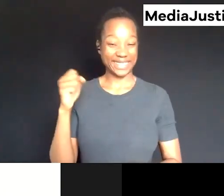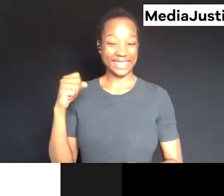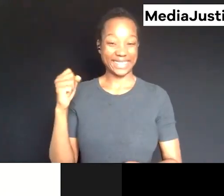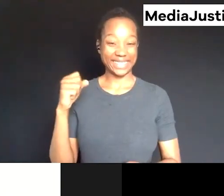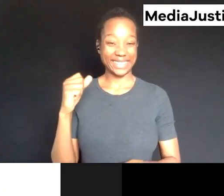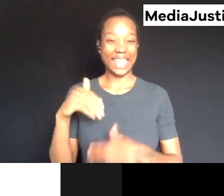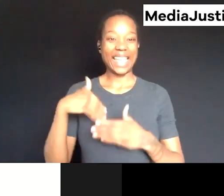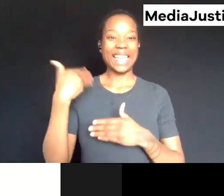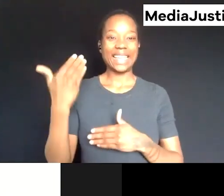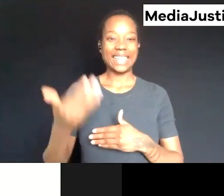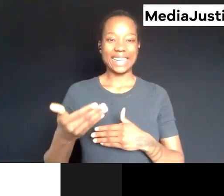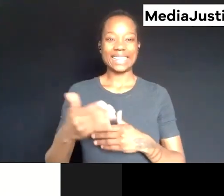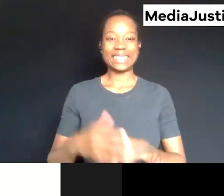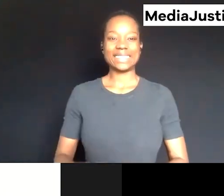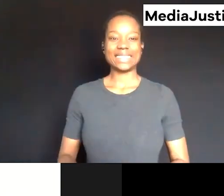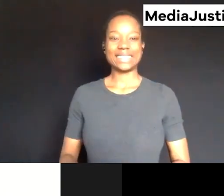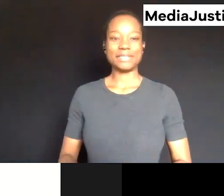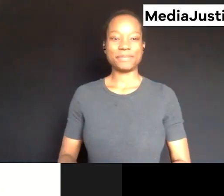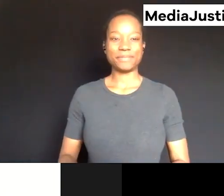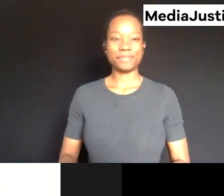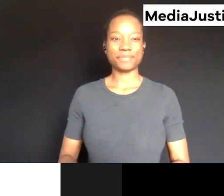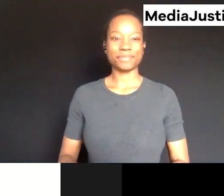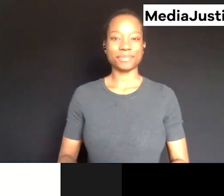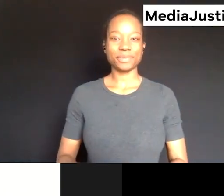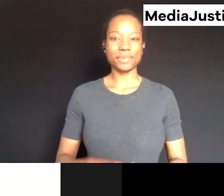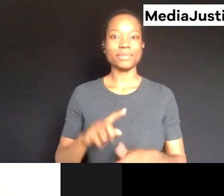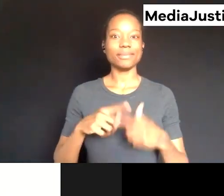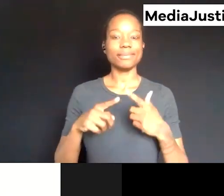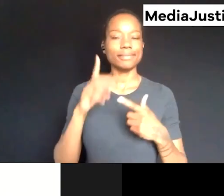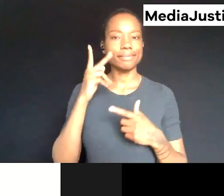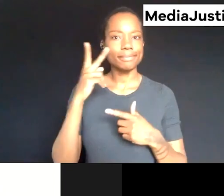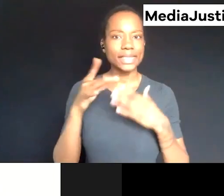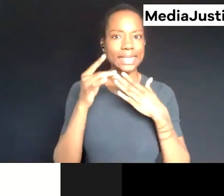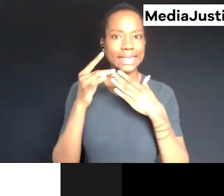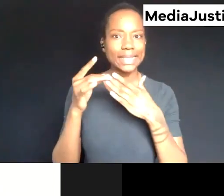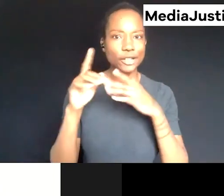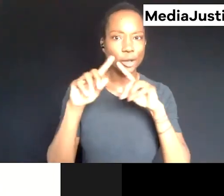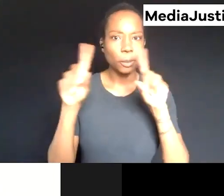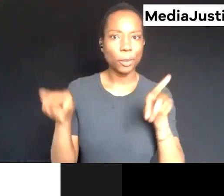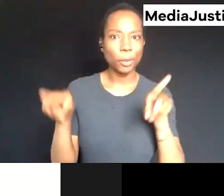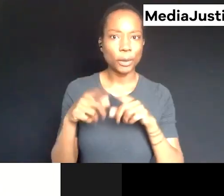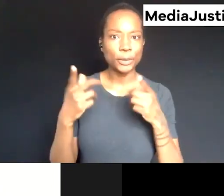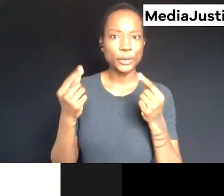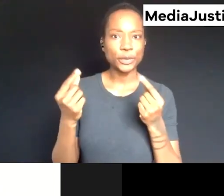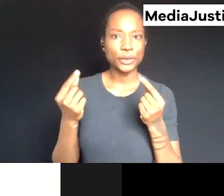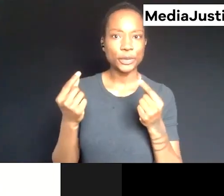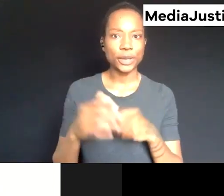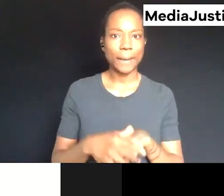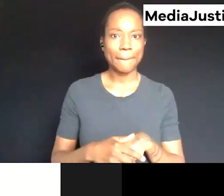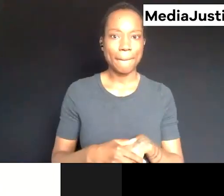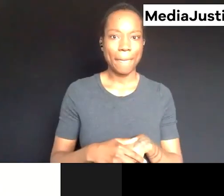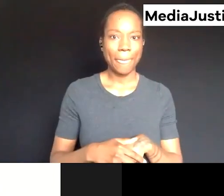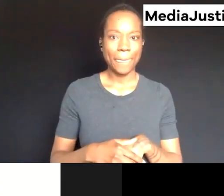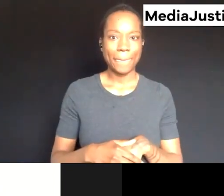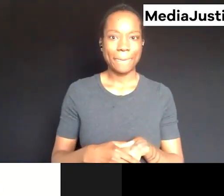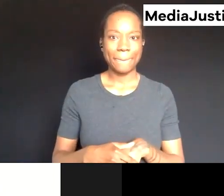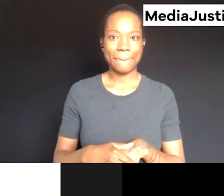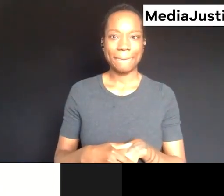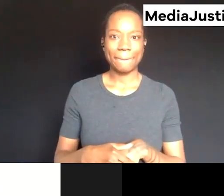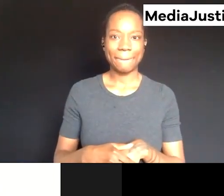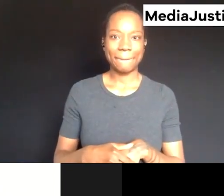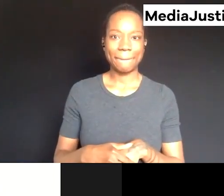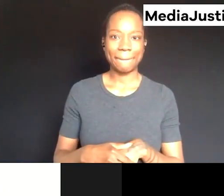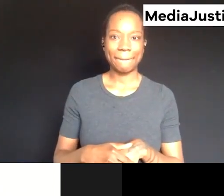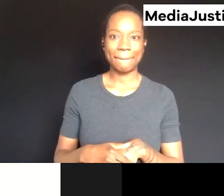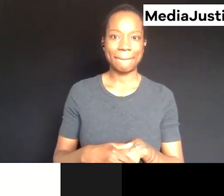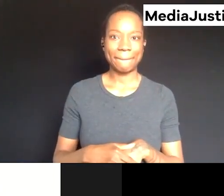y'all. And actually, we'll do our leaderboard here, see where we're at. Okay. So Vanda,